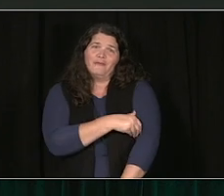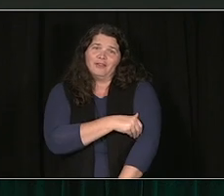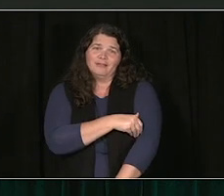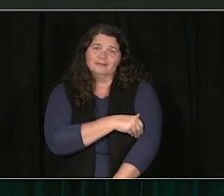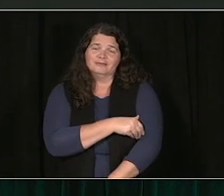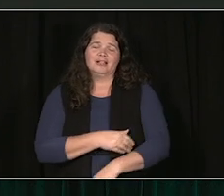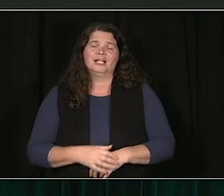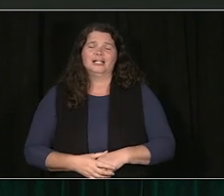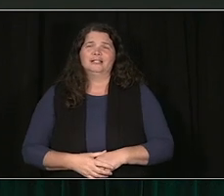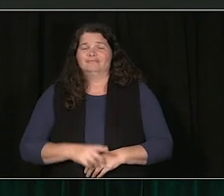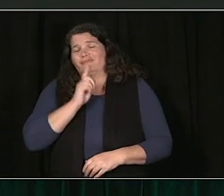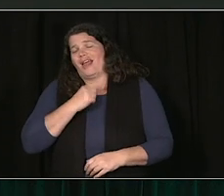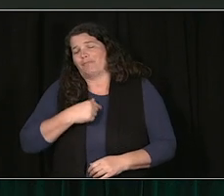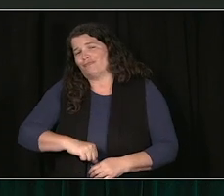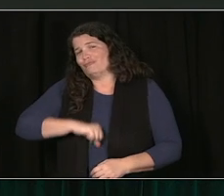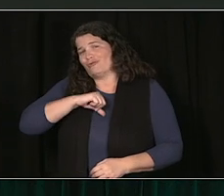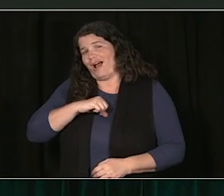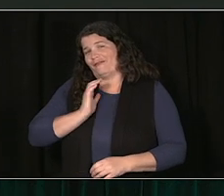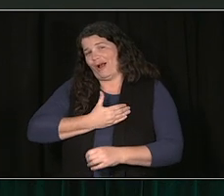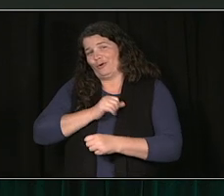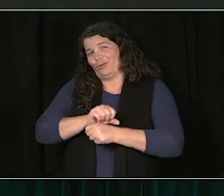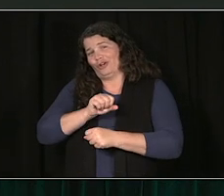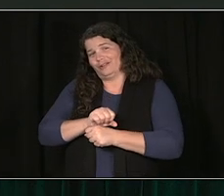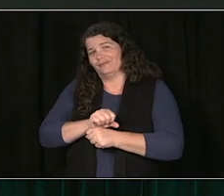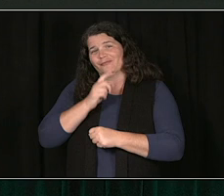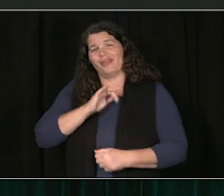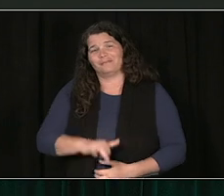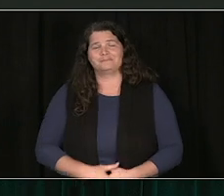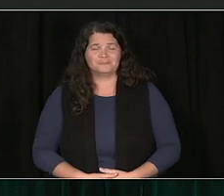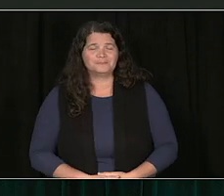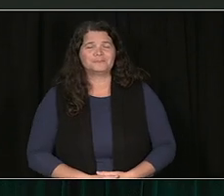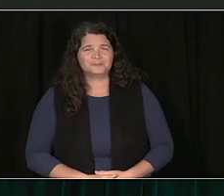and I'm really proud of the work that we're doing in that space.